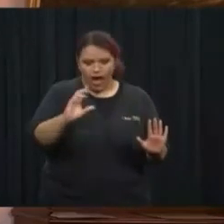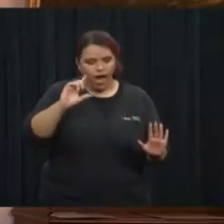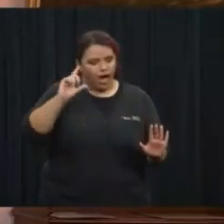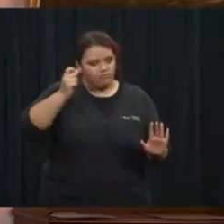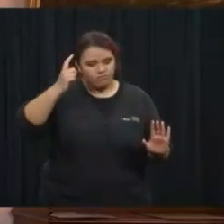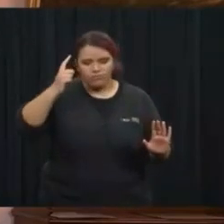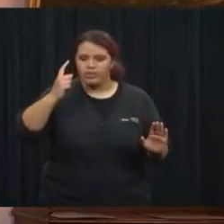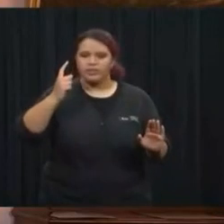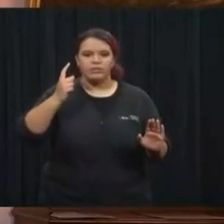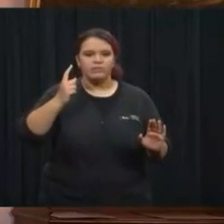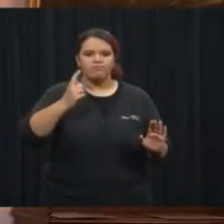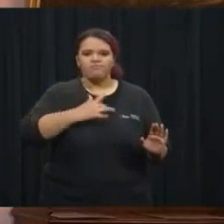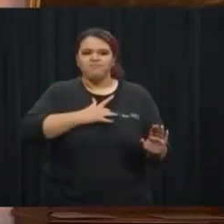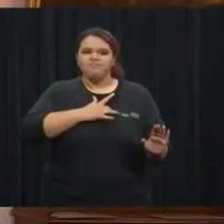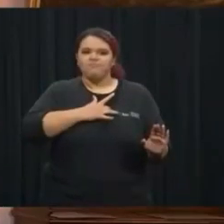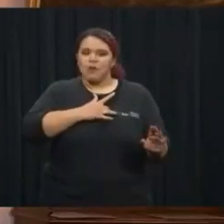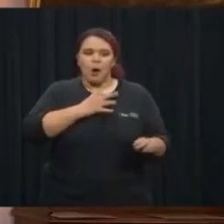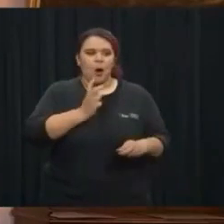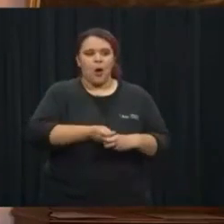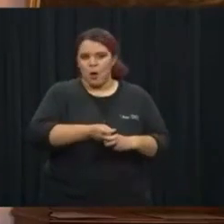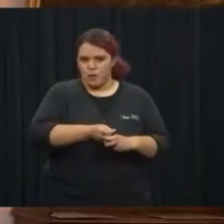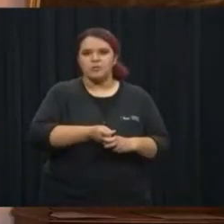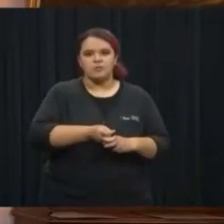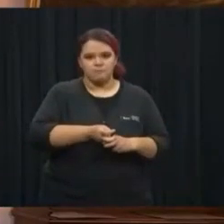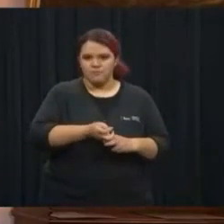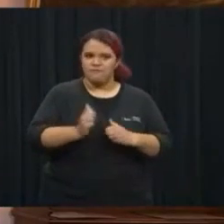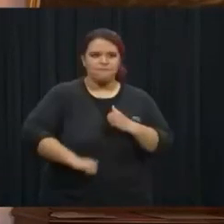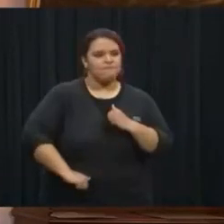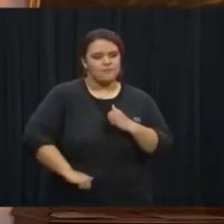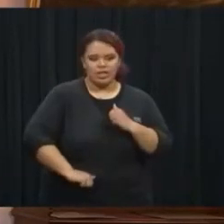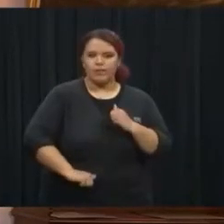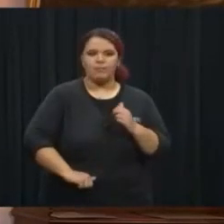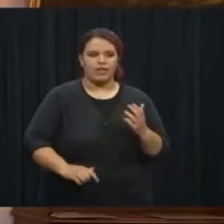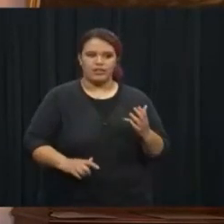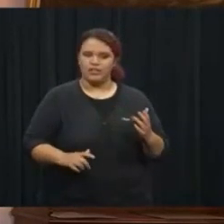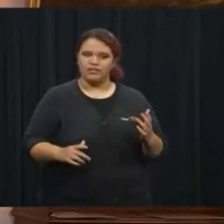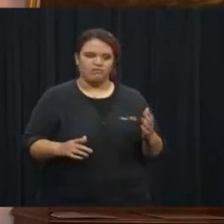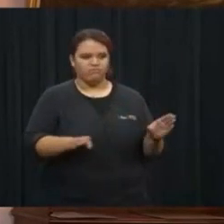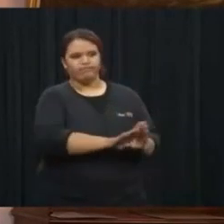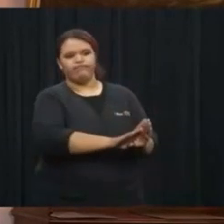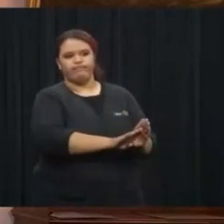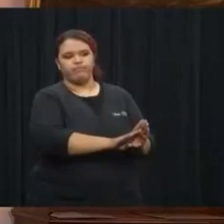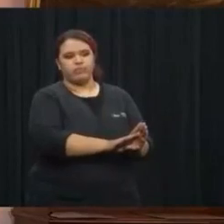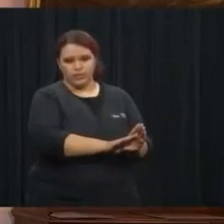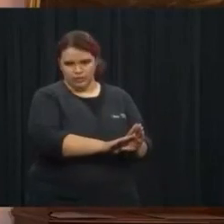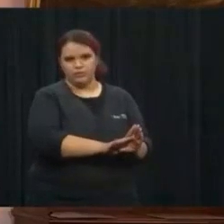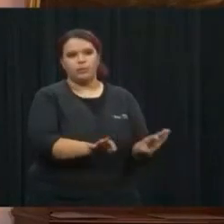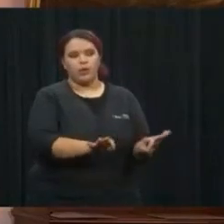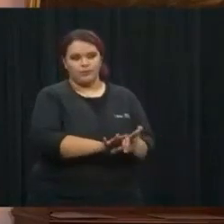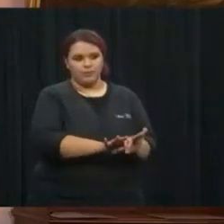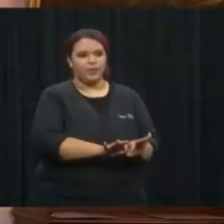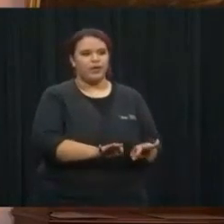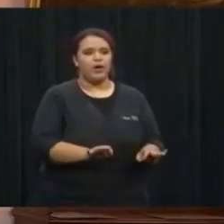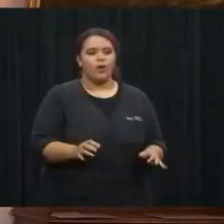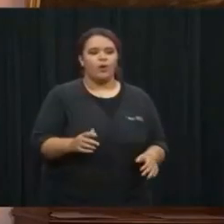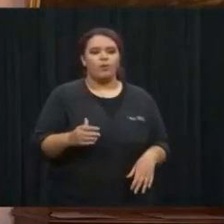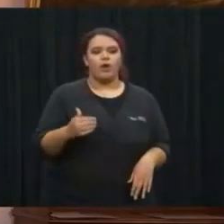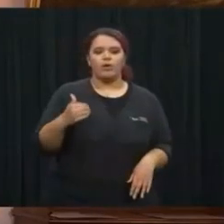that's why all of us coming together to one source of information is so important. Thank you. Thank you. Hi, Laura Hancock again